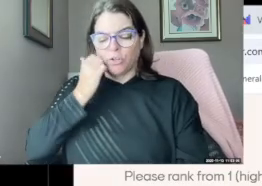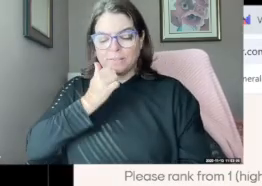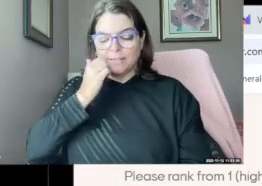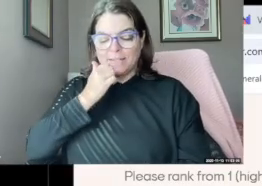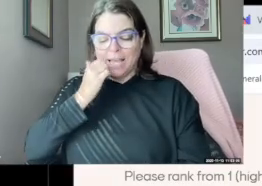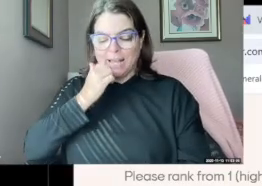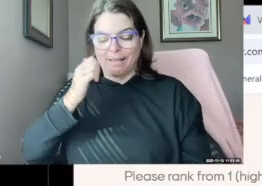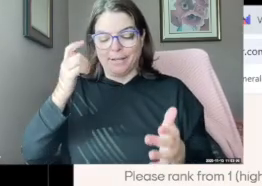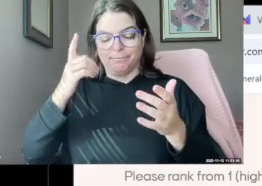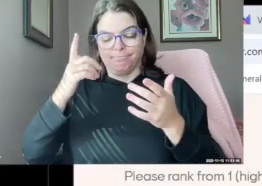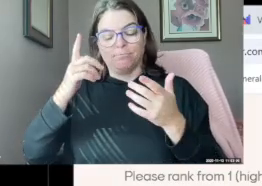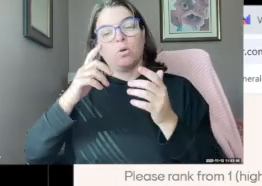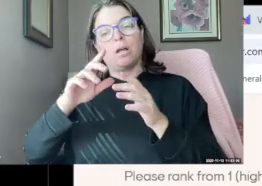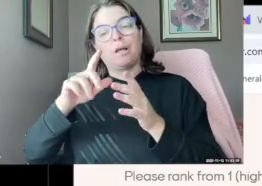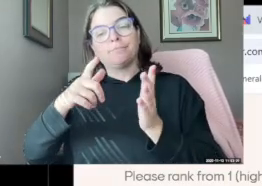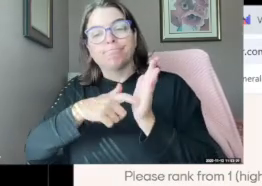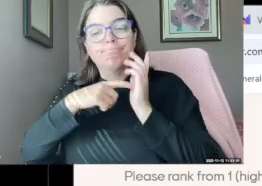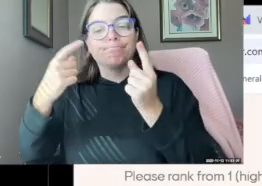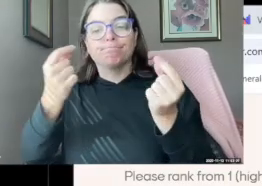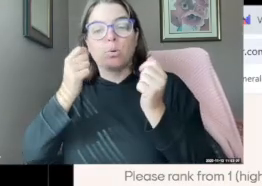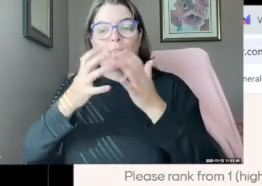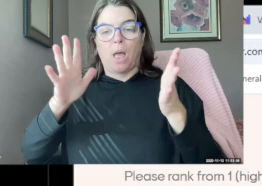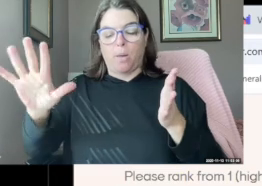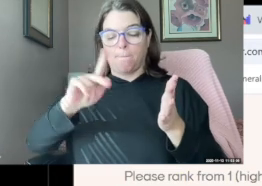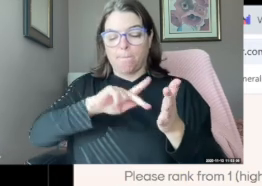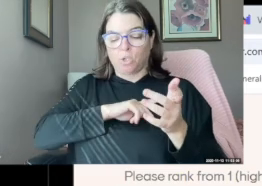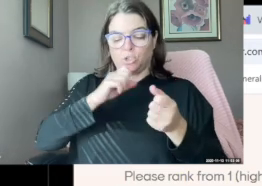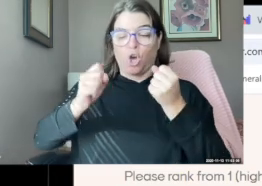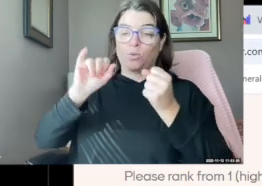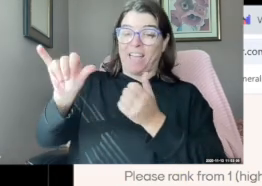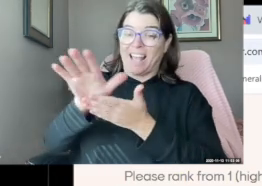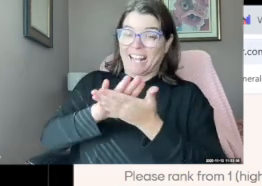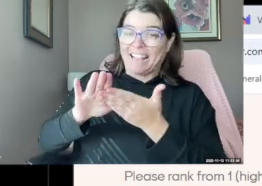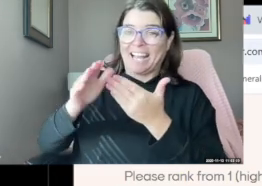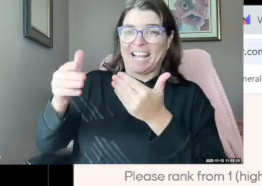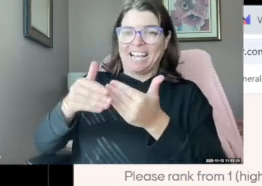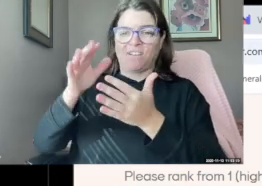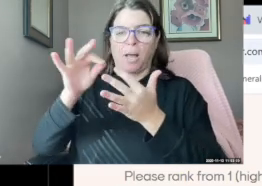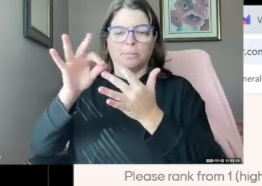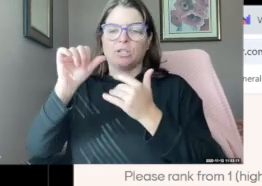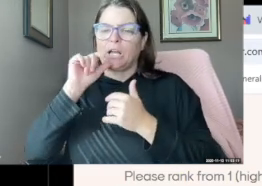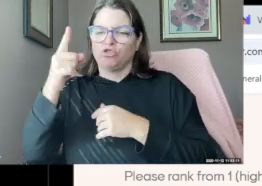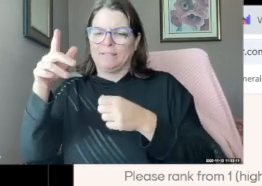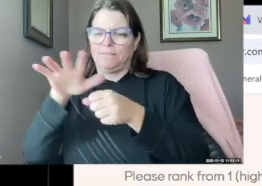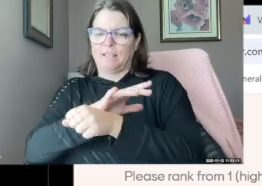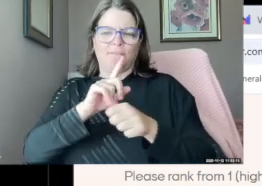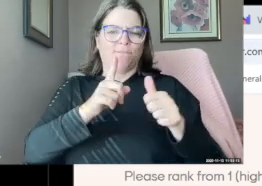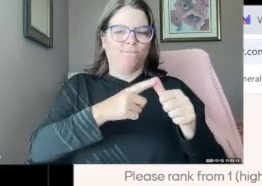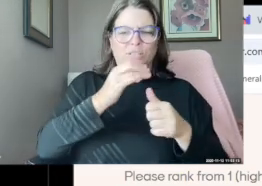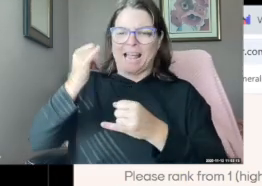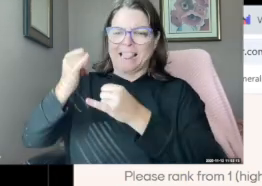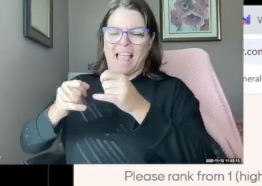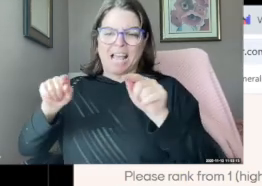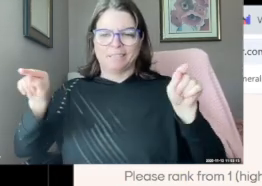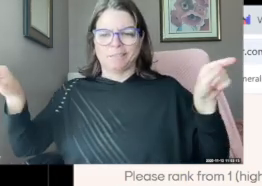members to transit stops, just businesses, medical care, schools, and other just daily essentials without requiring a